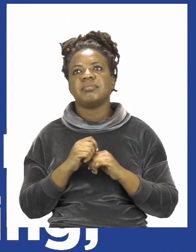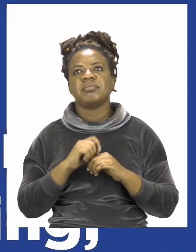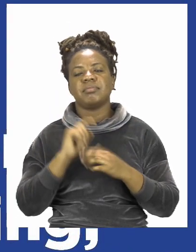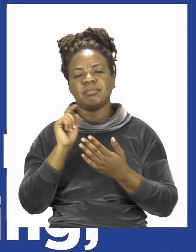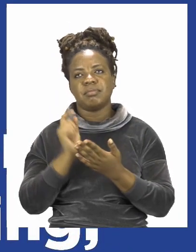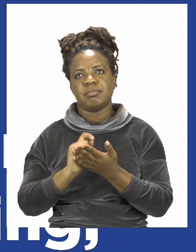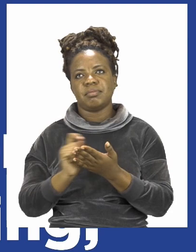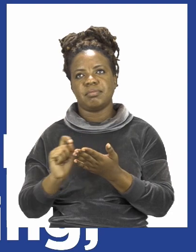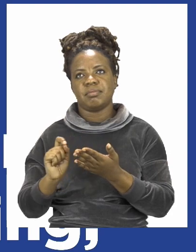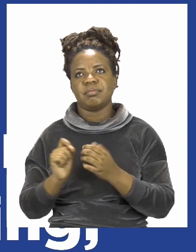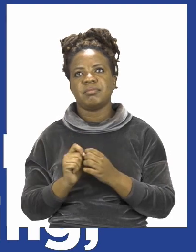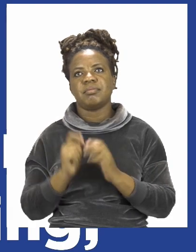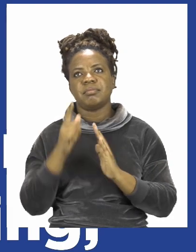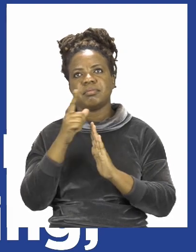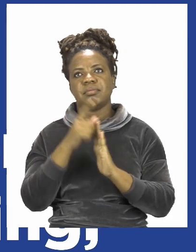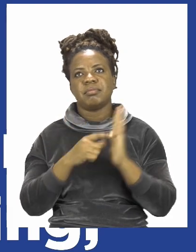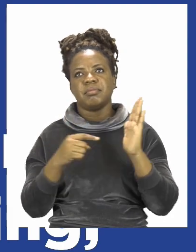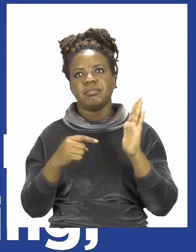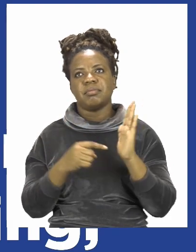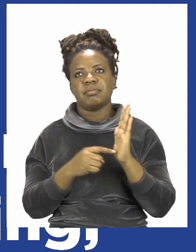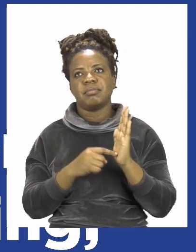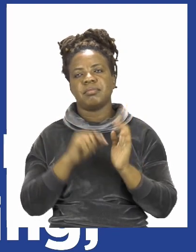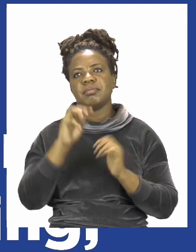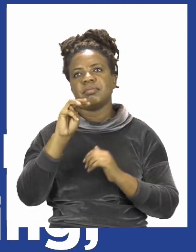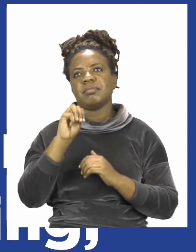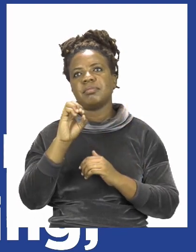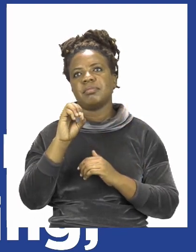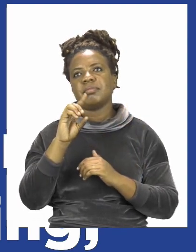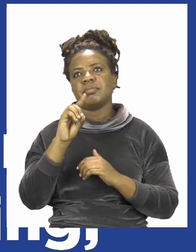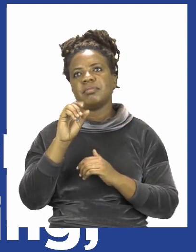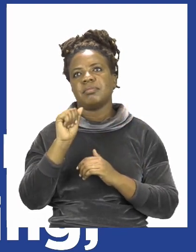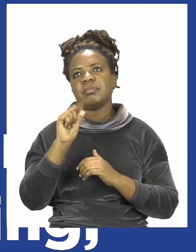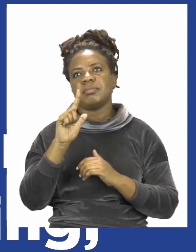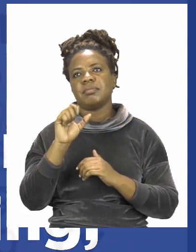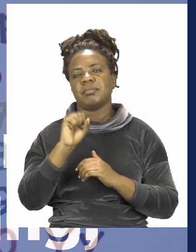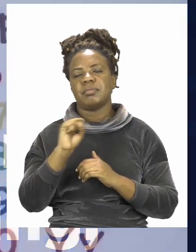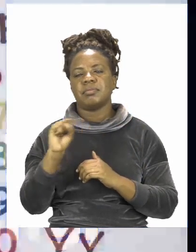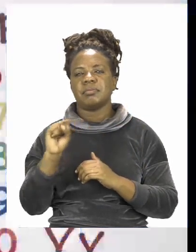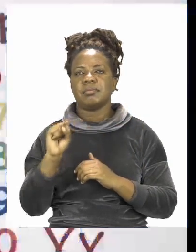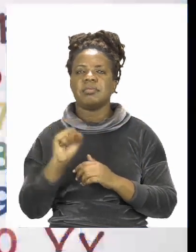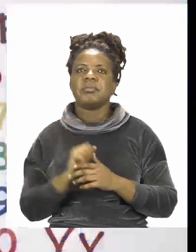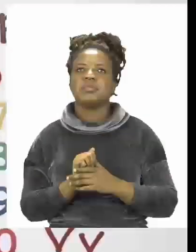doing writing, the calendar, and models.